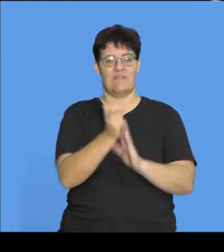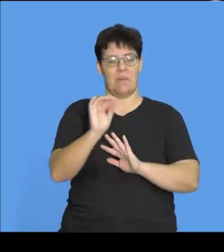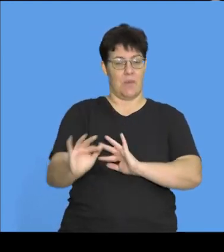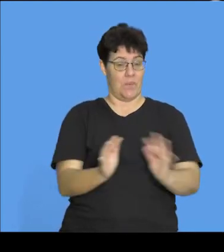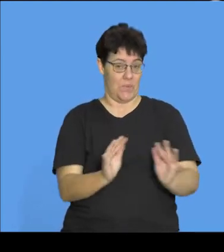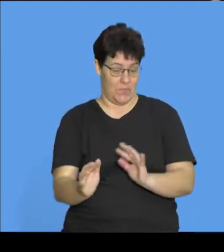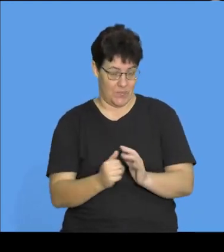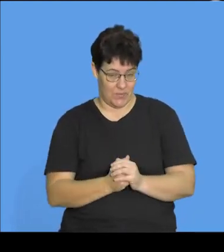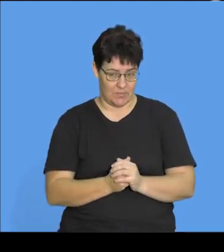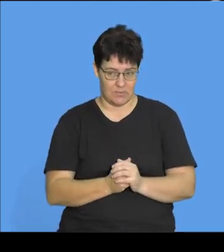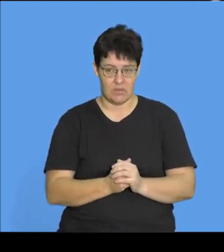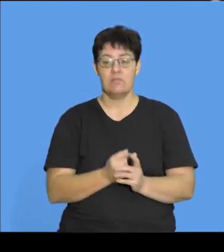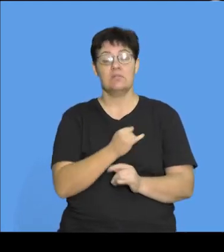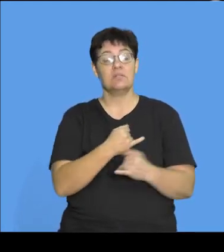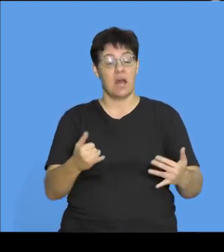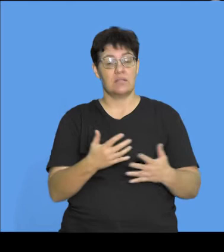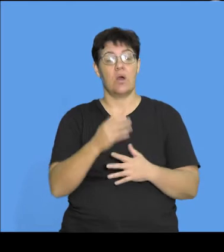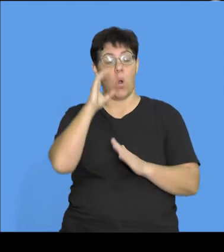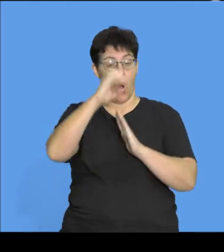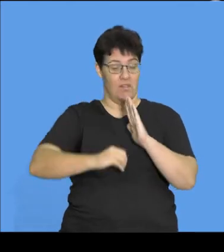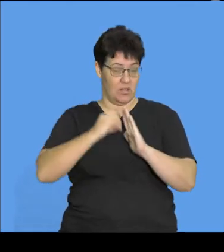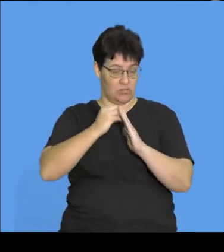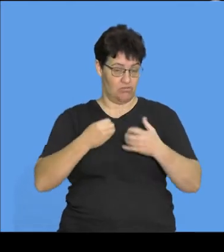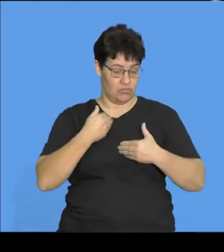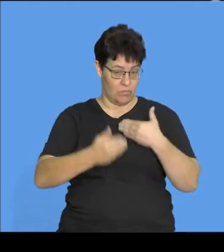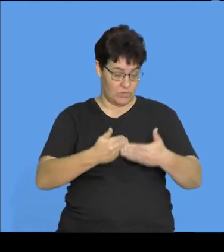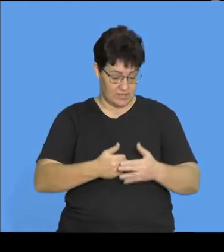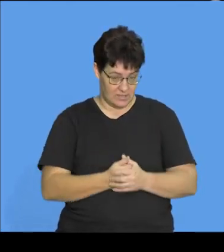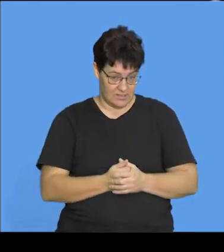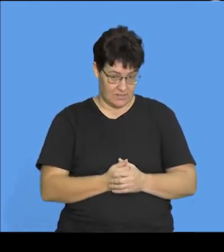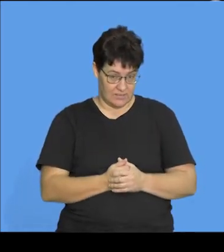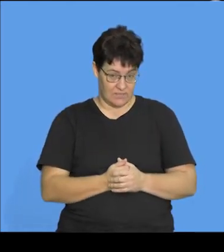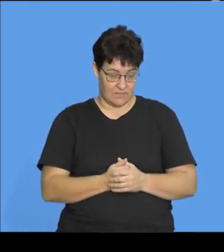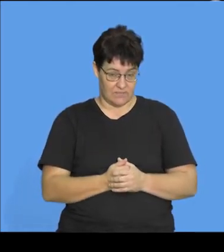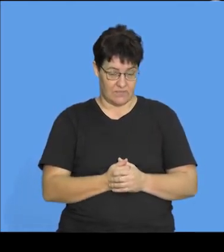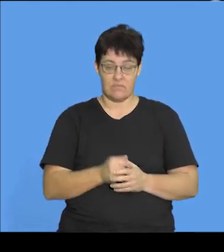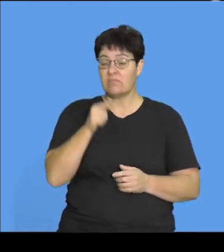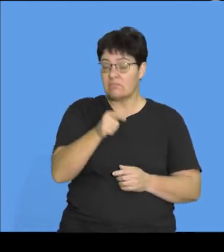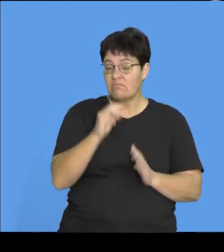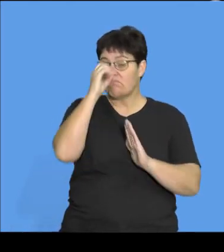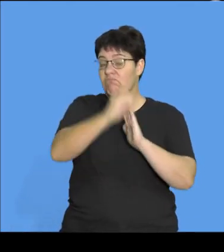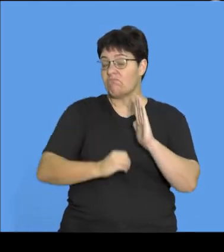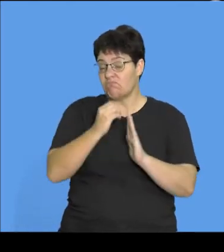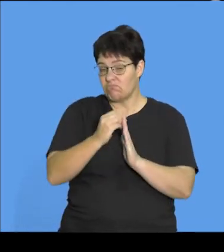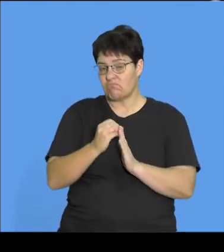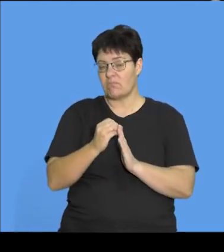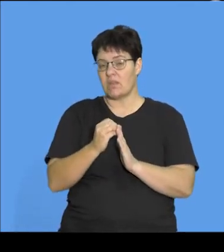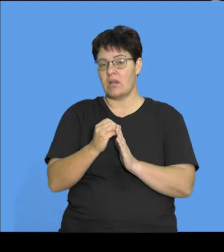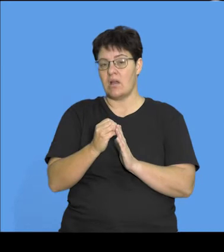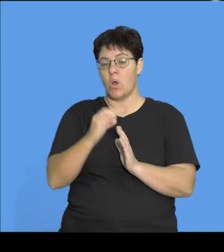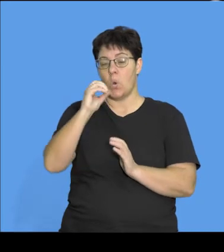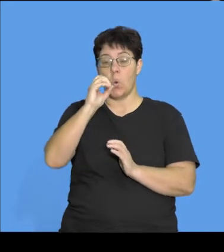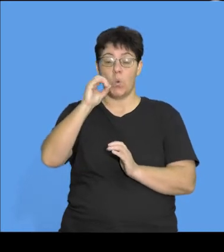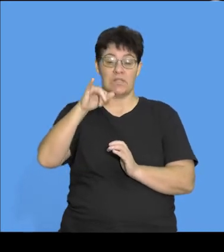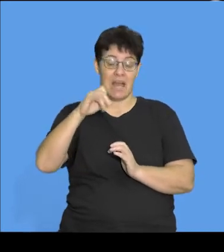started with the process of ovulation. We see that during ovulation, the egg or the oocyte was